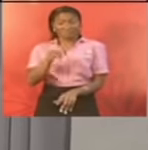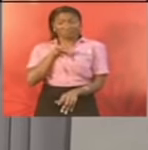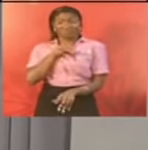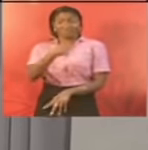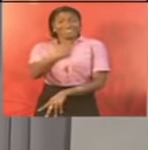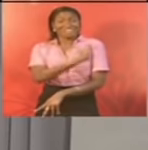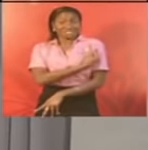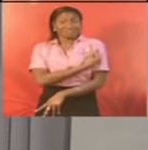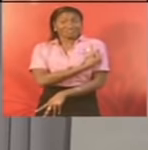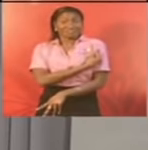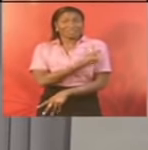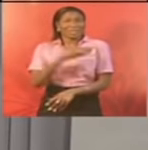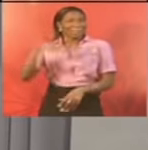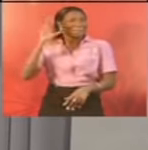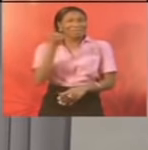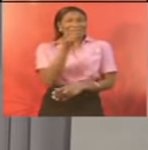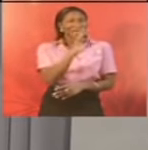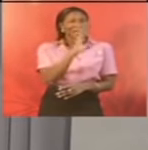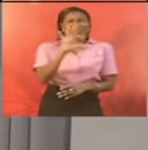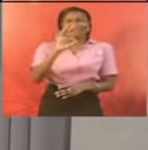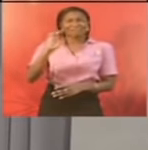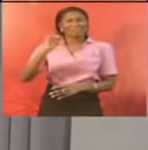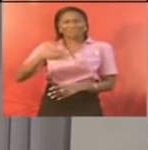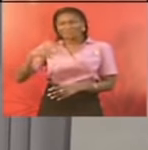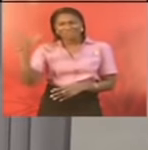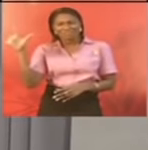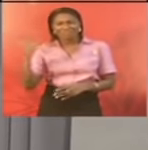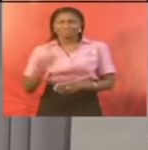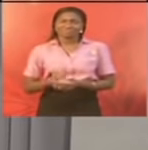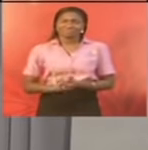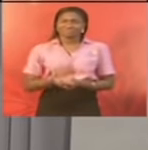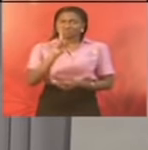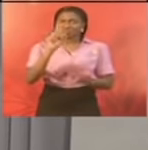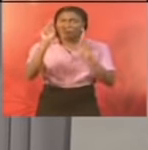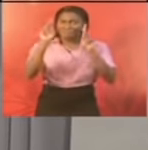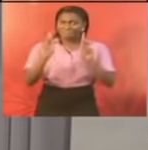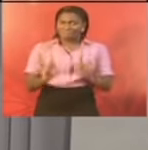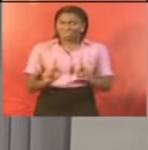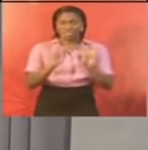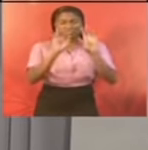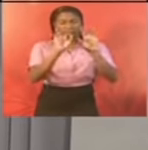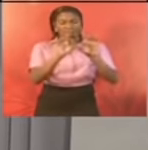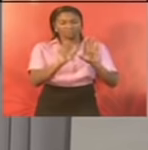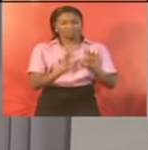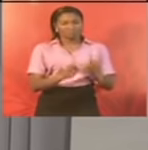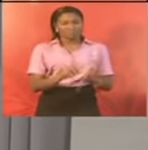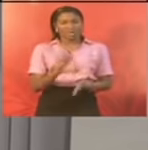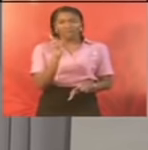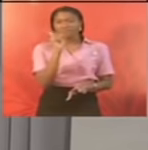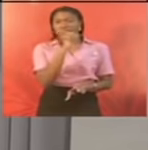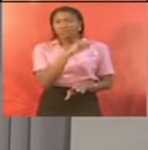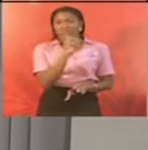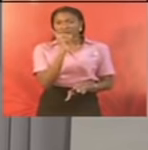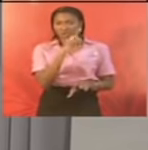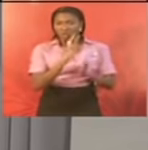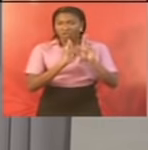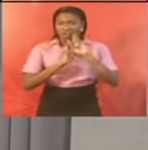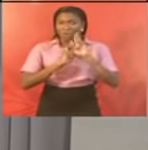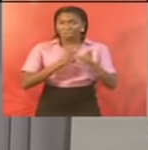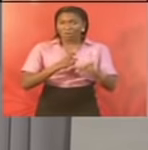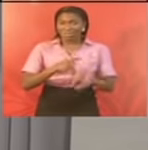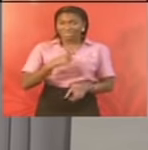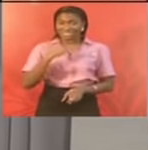with Dr. Wakefield in England, who published a totally false report that MMR vaccines were